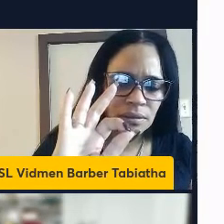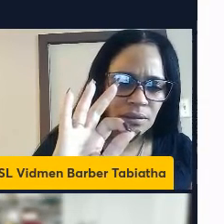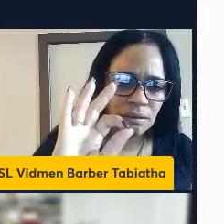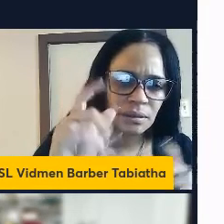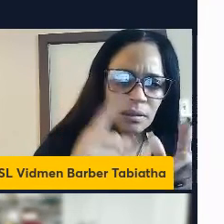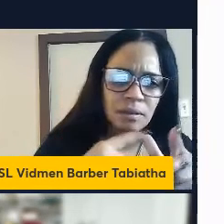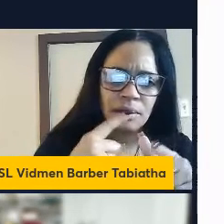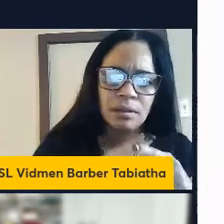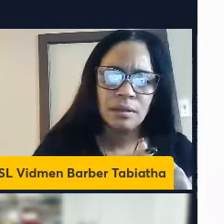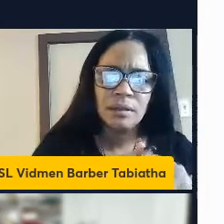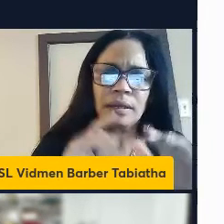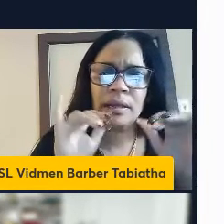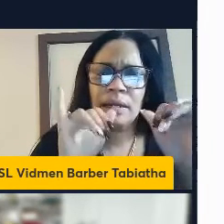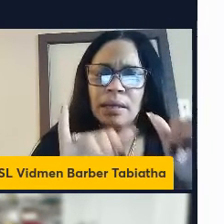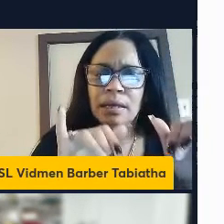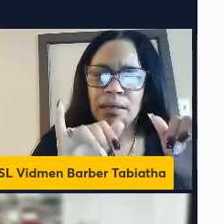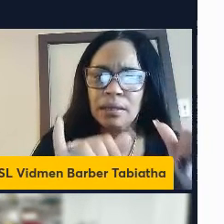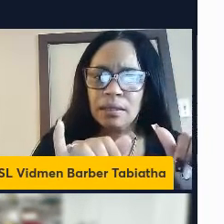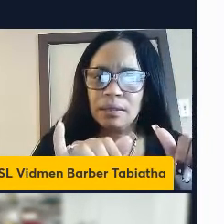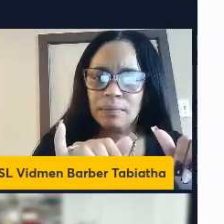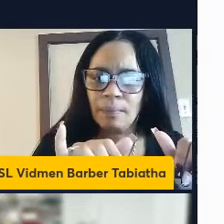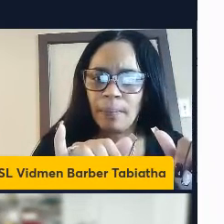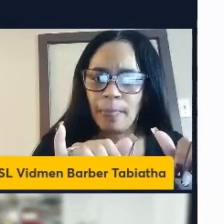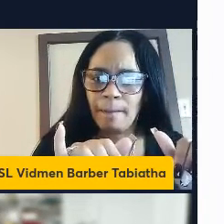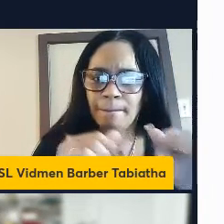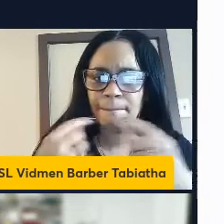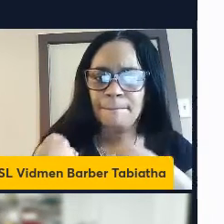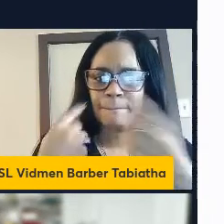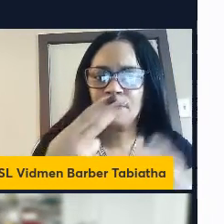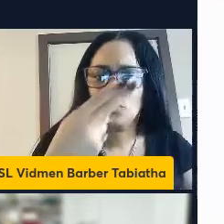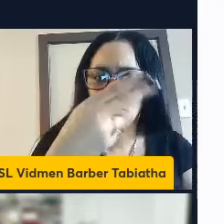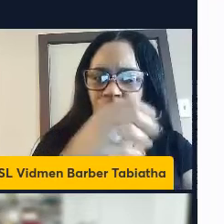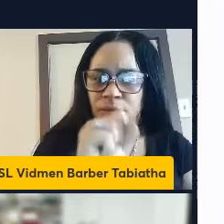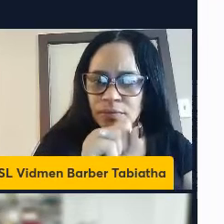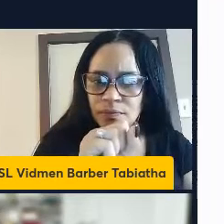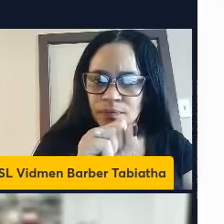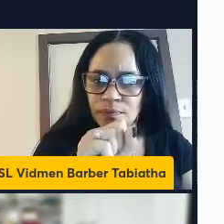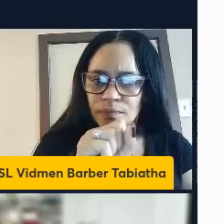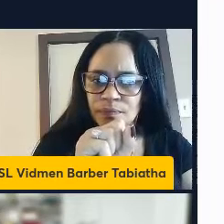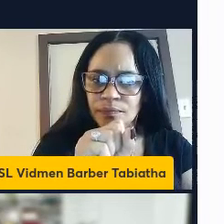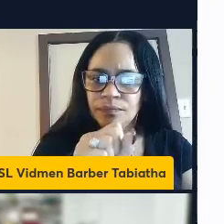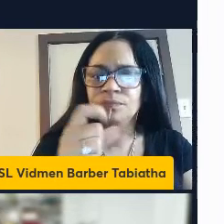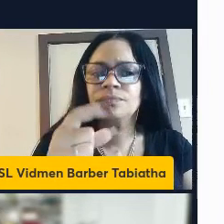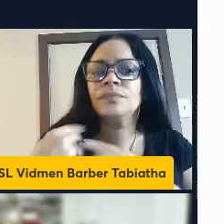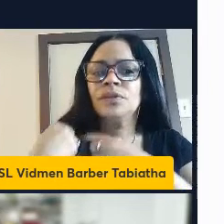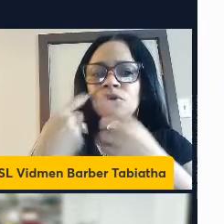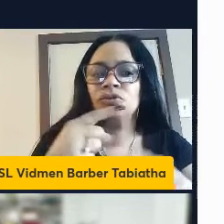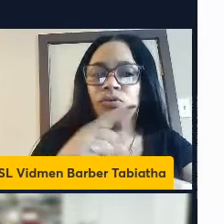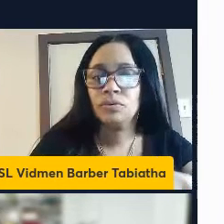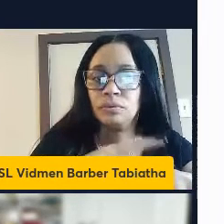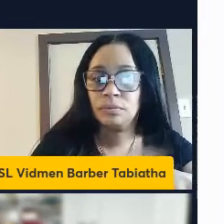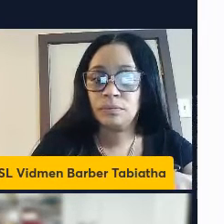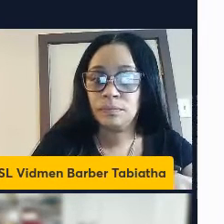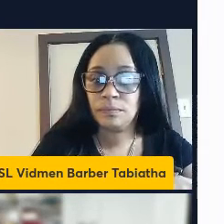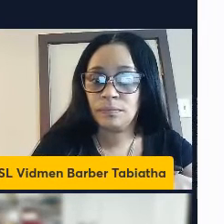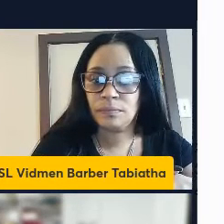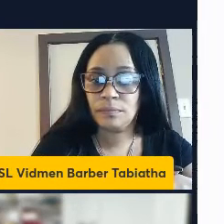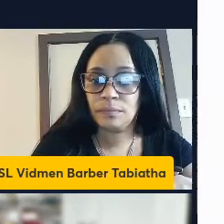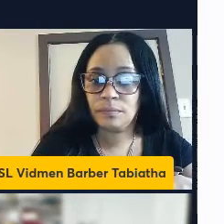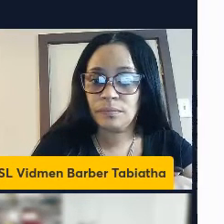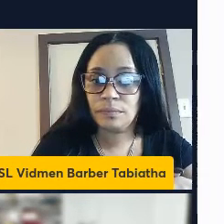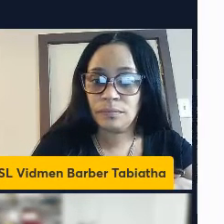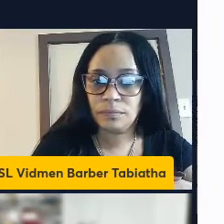and there I stayed through until high school. And during my time in Ghana, I